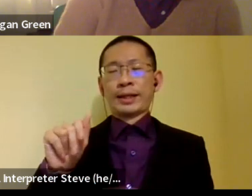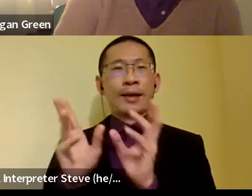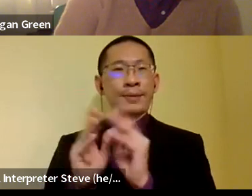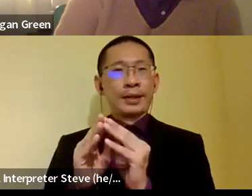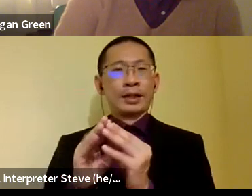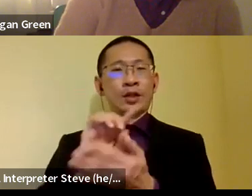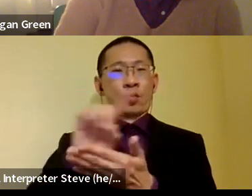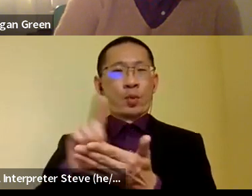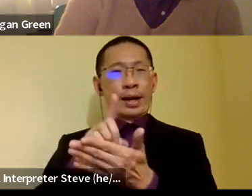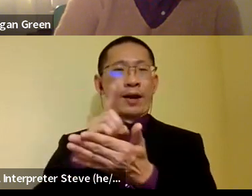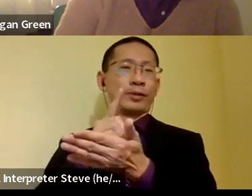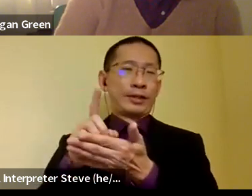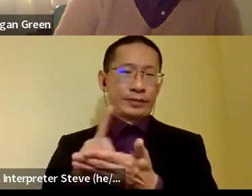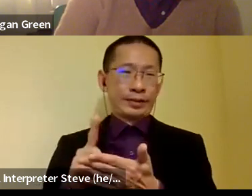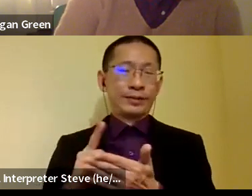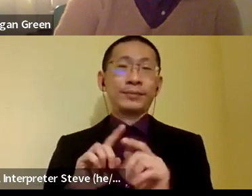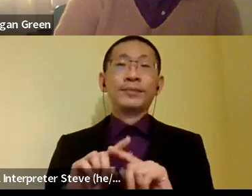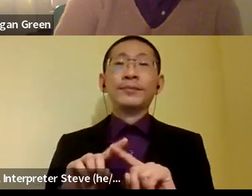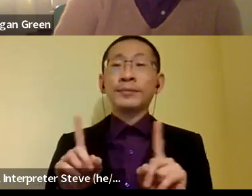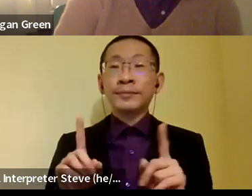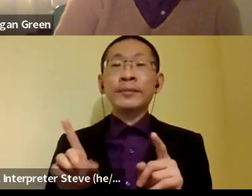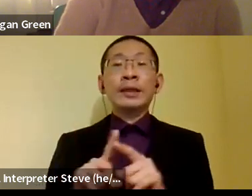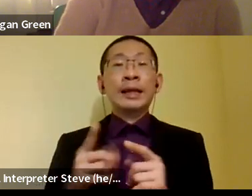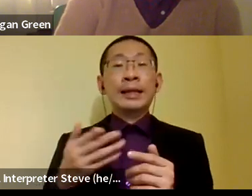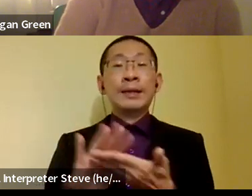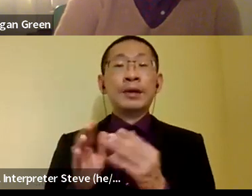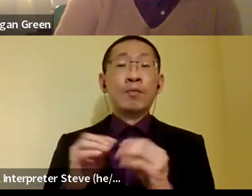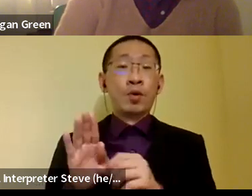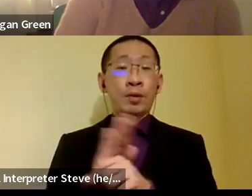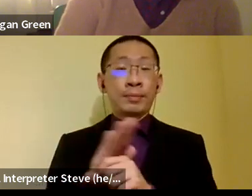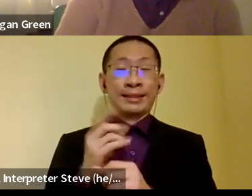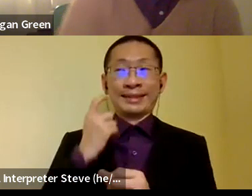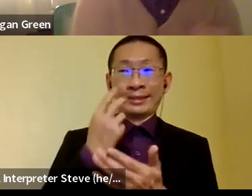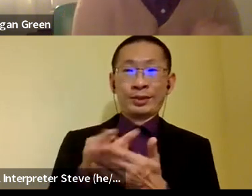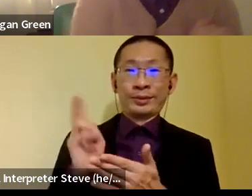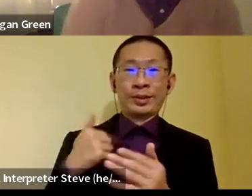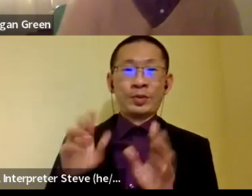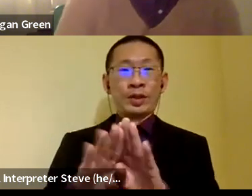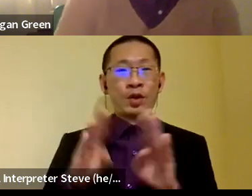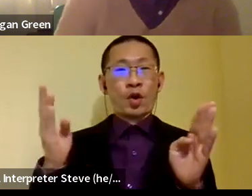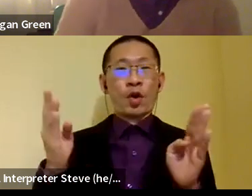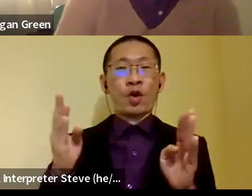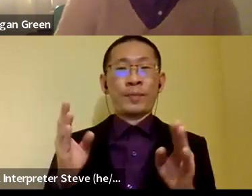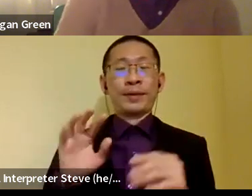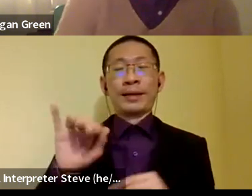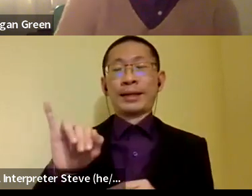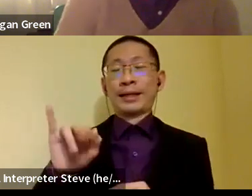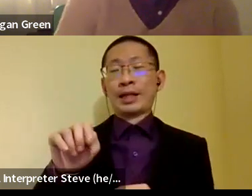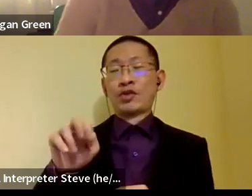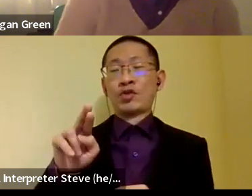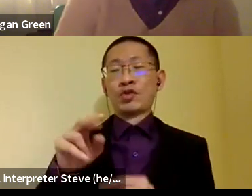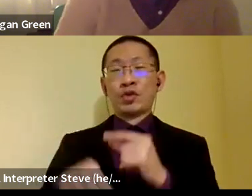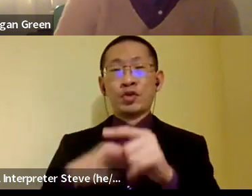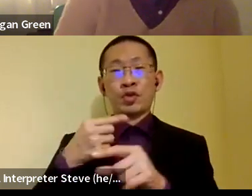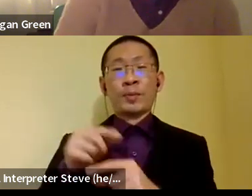week. Although as things get really busy, you know, 2 weeks ago we opened like an inter-global VR festival at